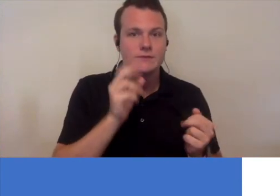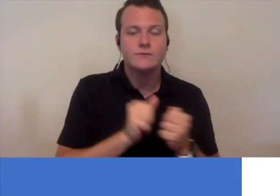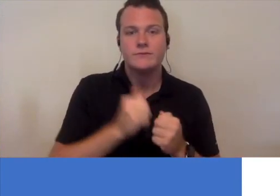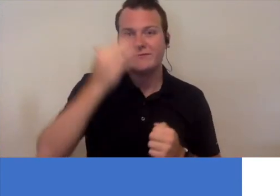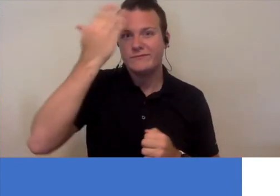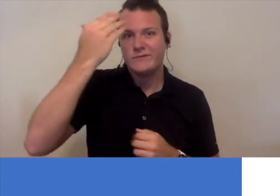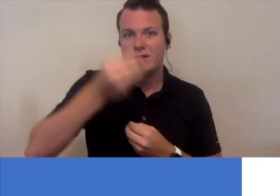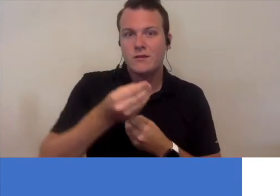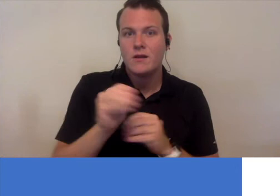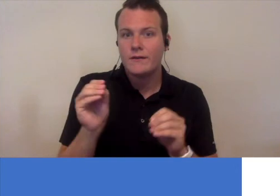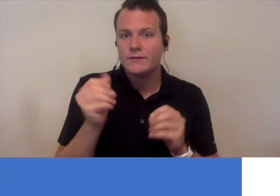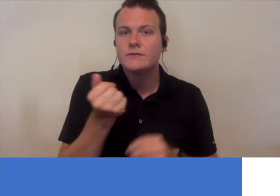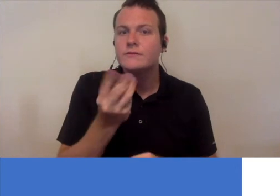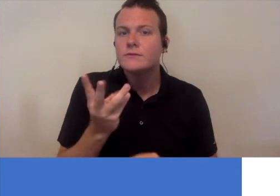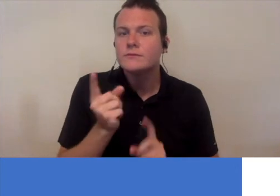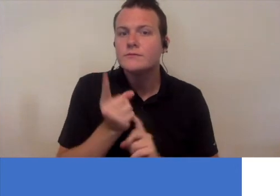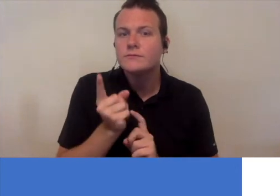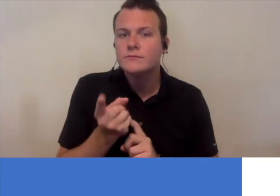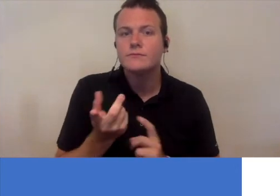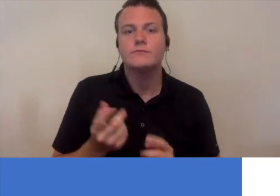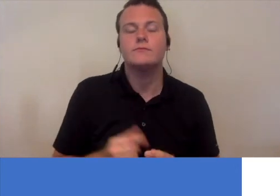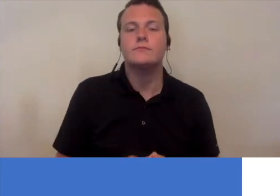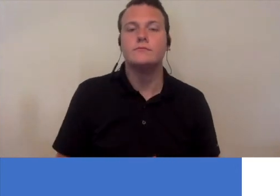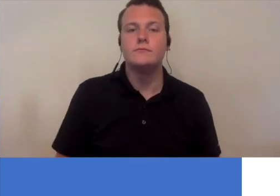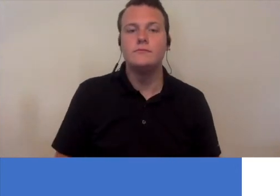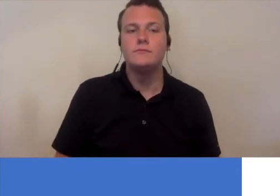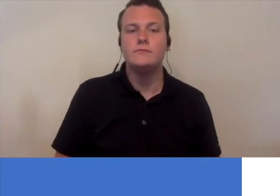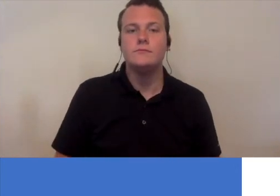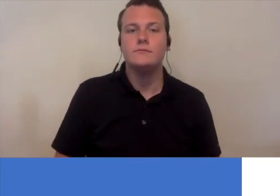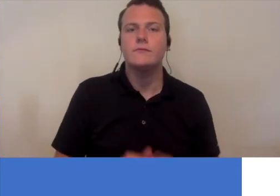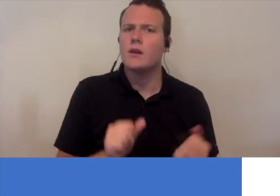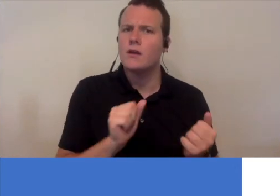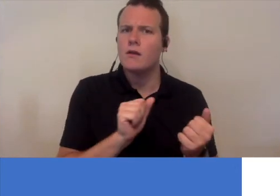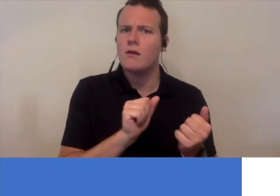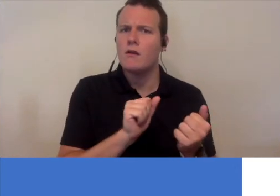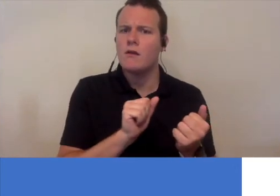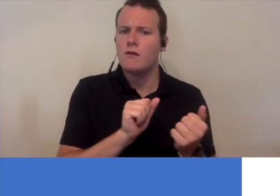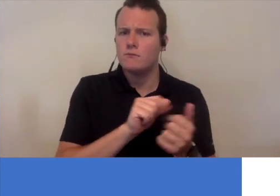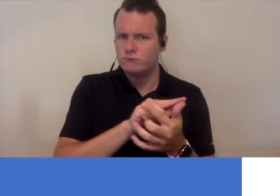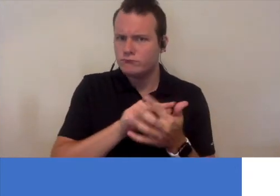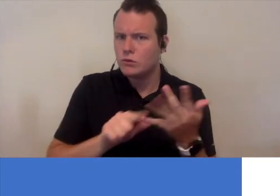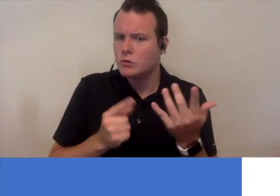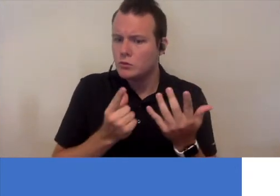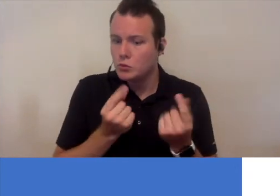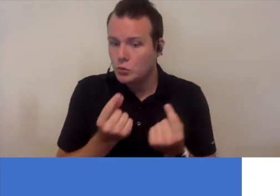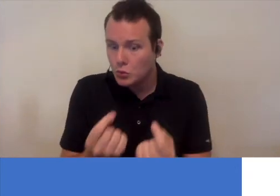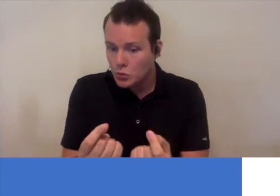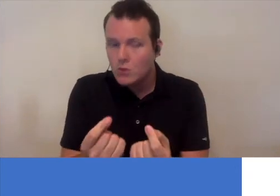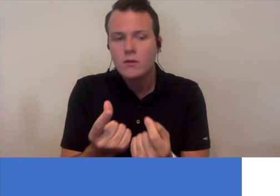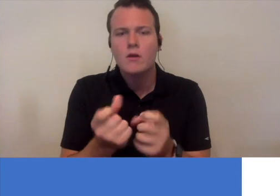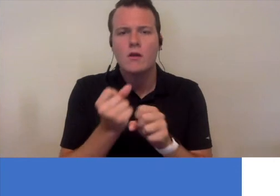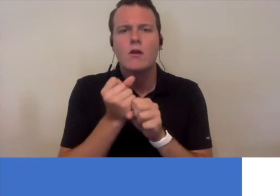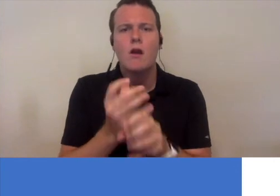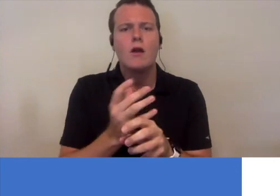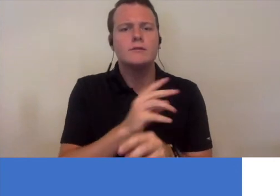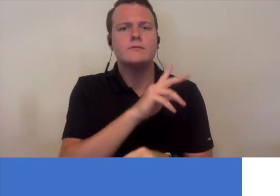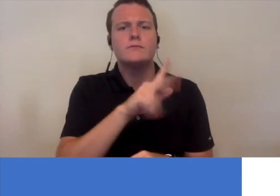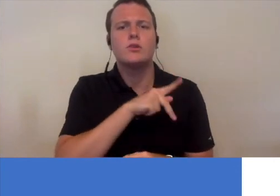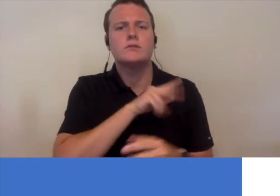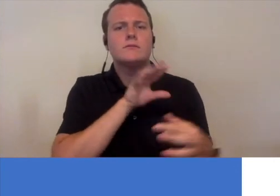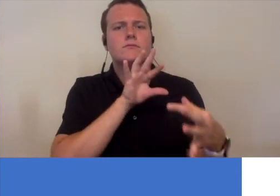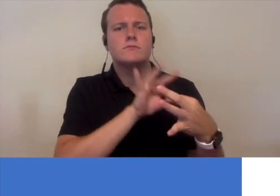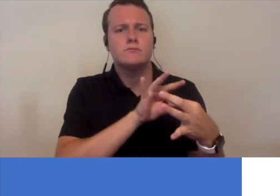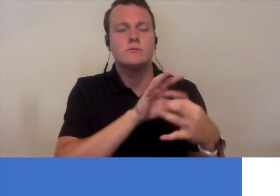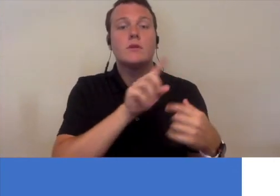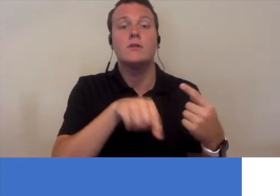their front office staff for a few moments. These are all things that are making personal connections, so that when that physician